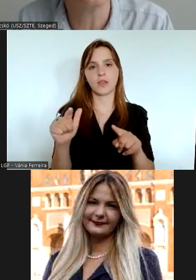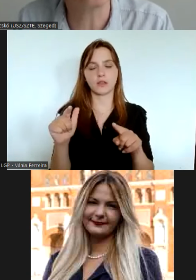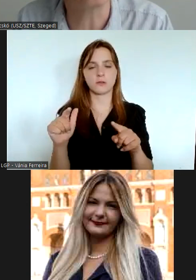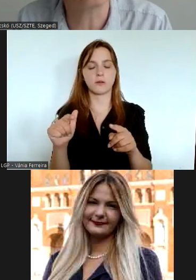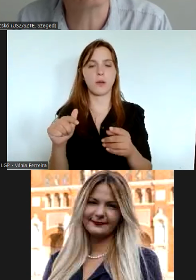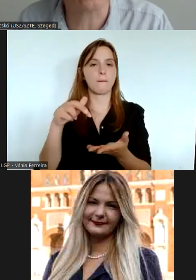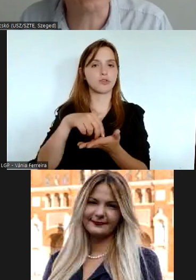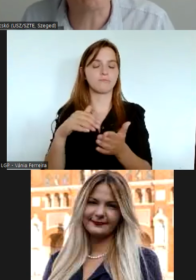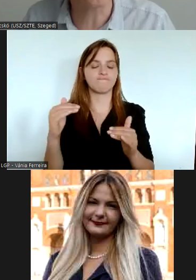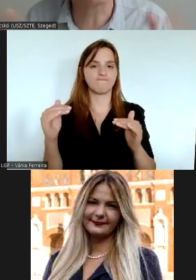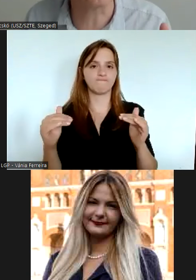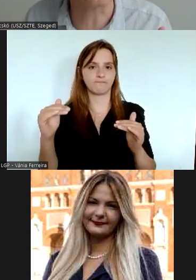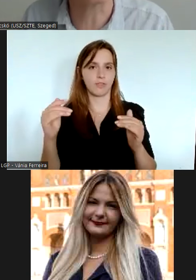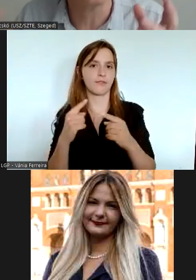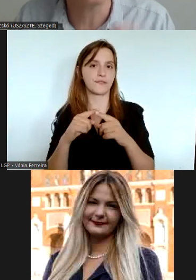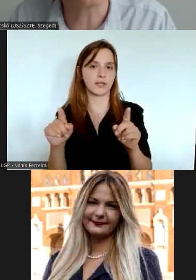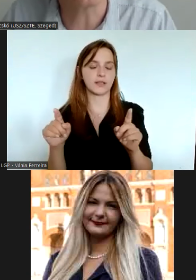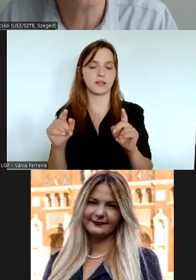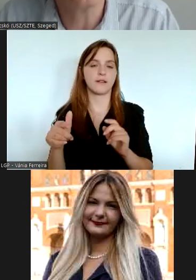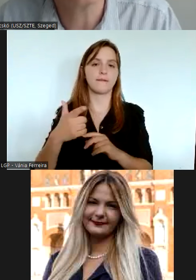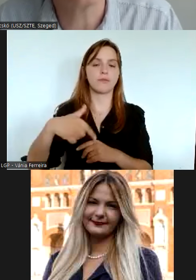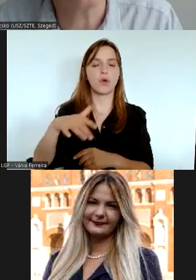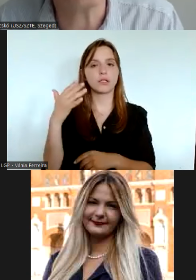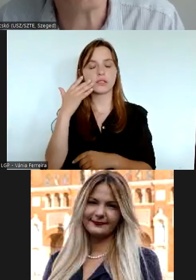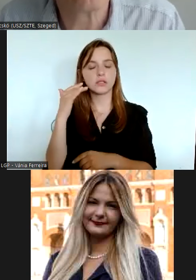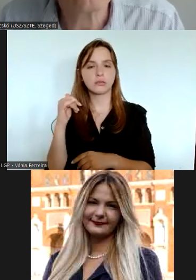elaborate to extend the